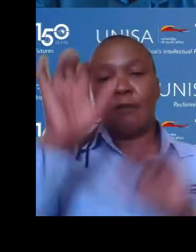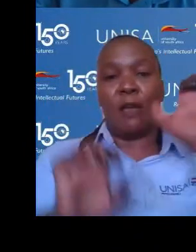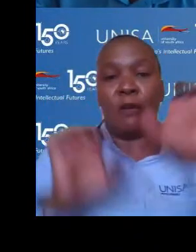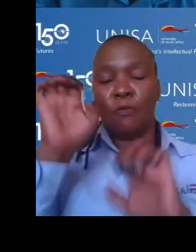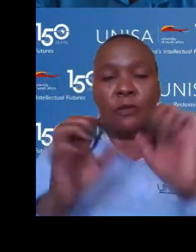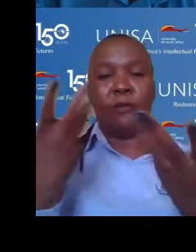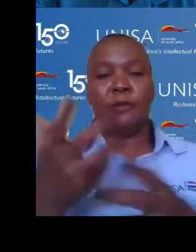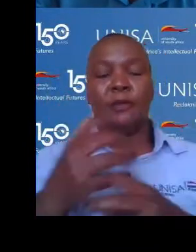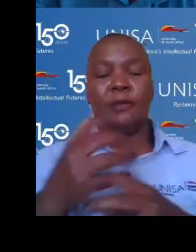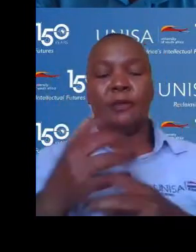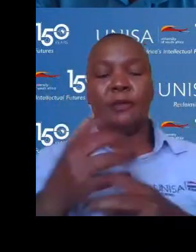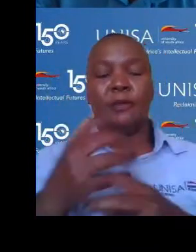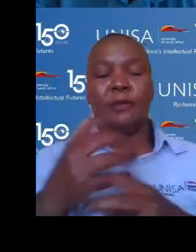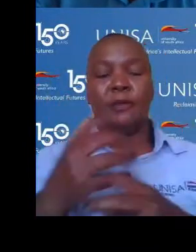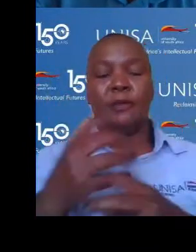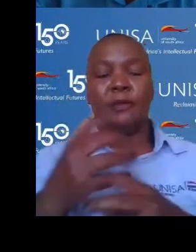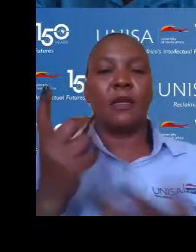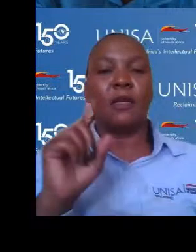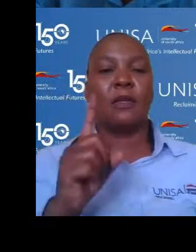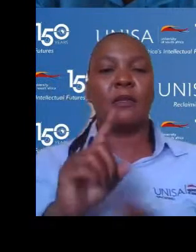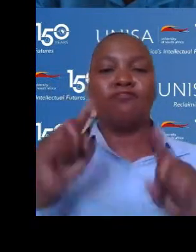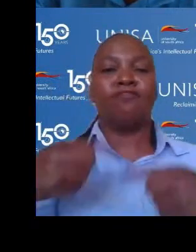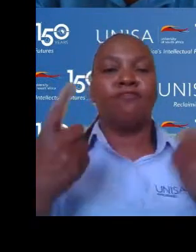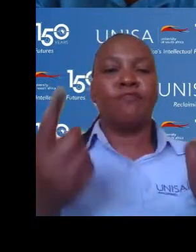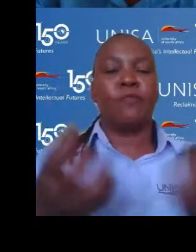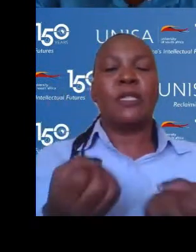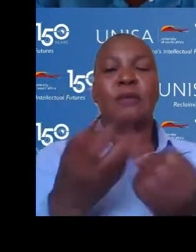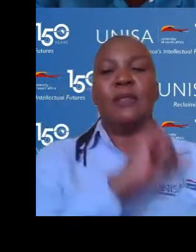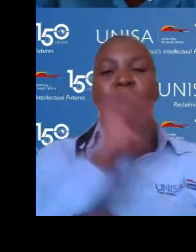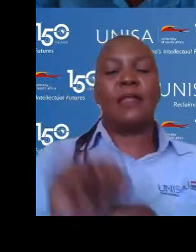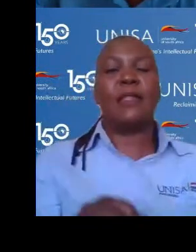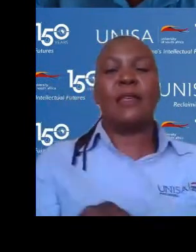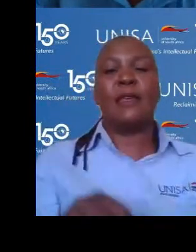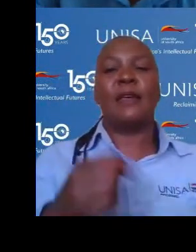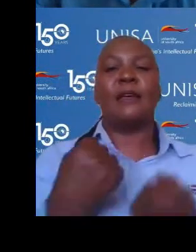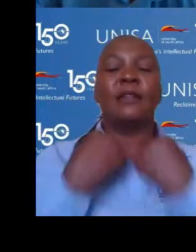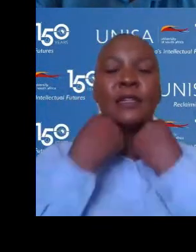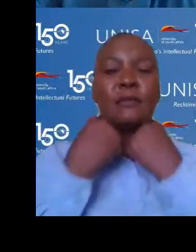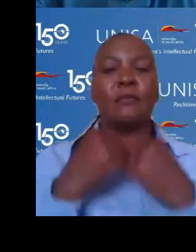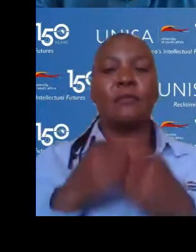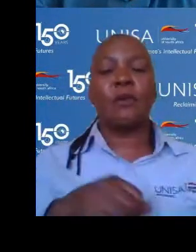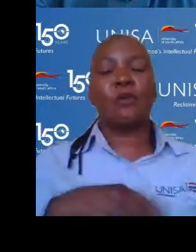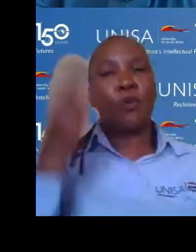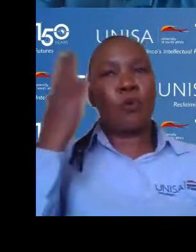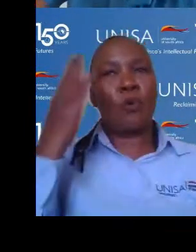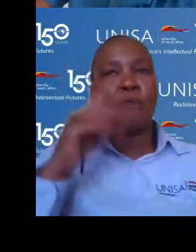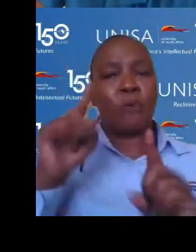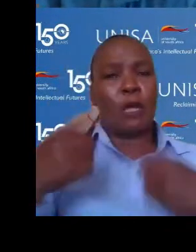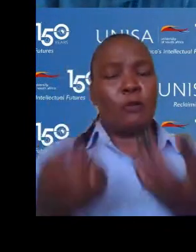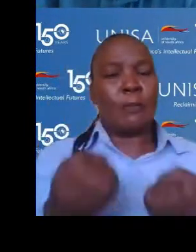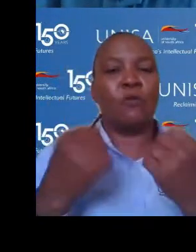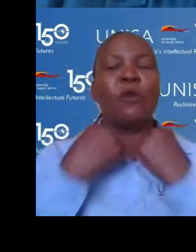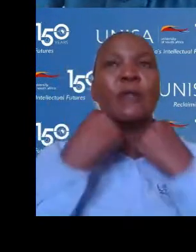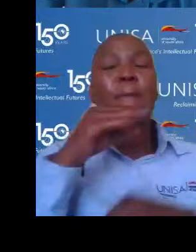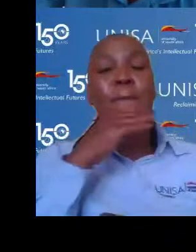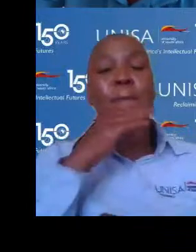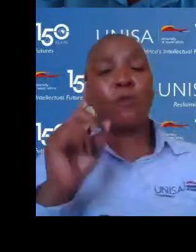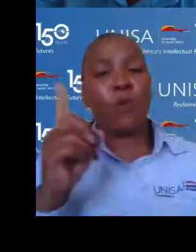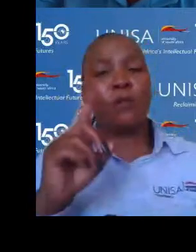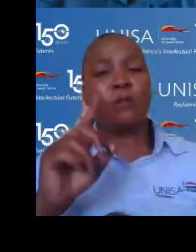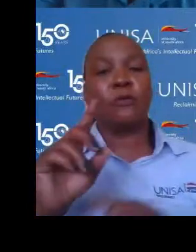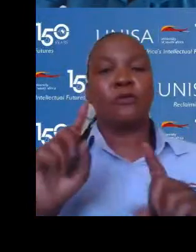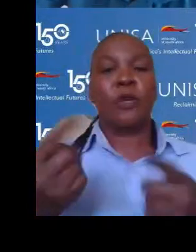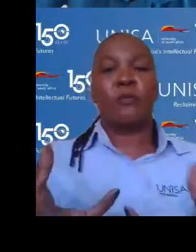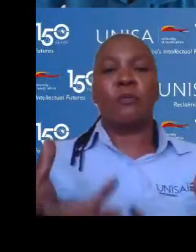indicated that they couldn't submit their assignments. And you know, if you don't submit your assignments, it means you are not getting